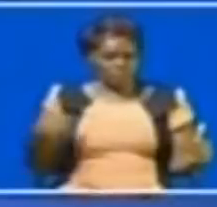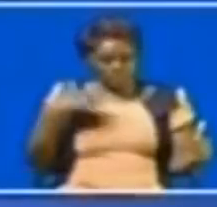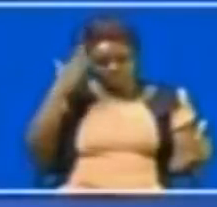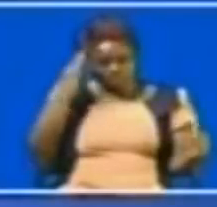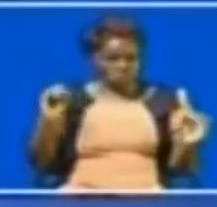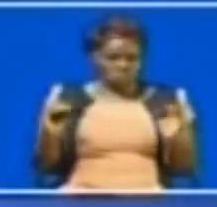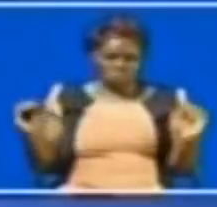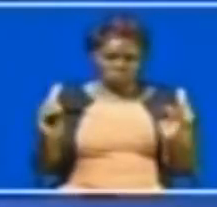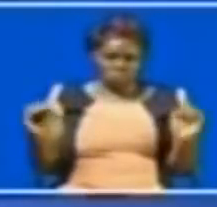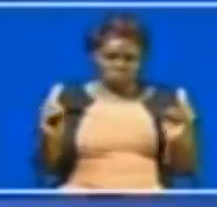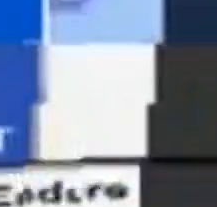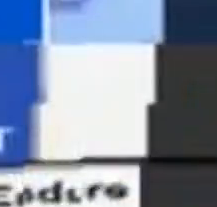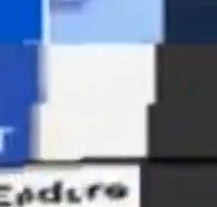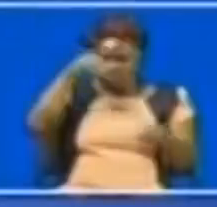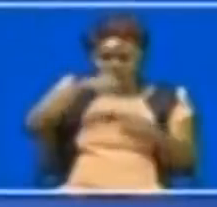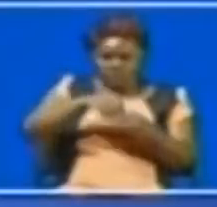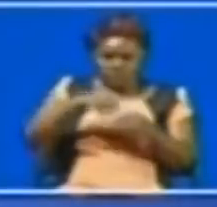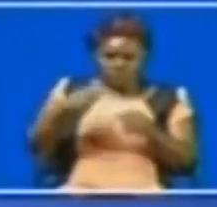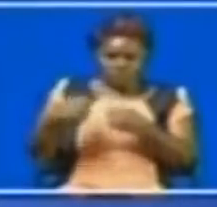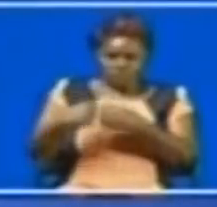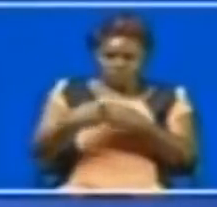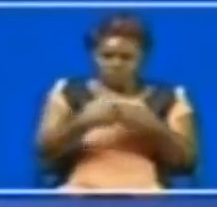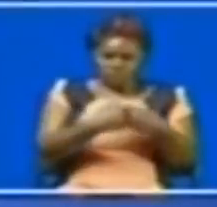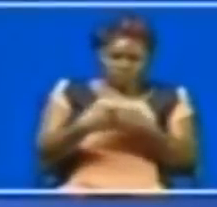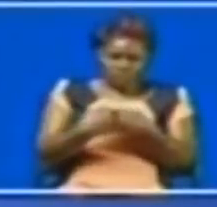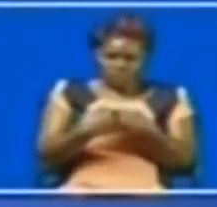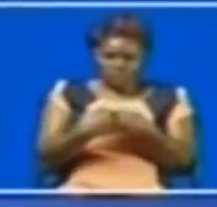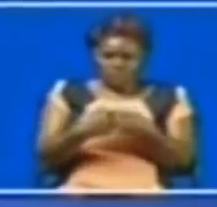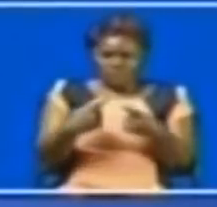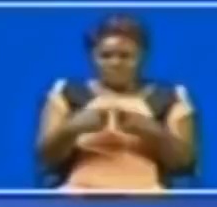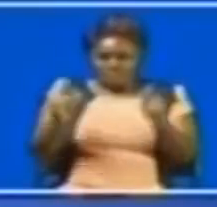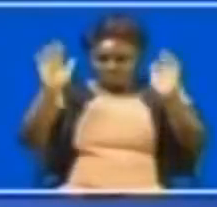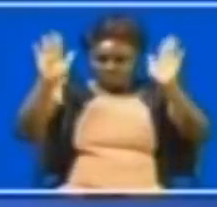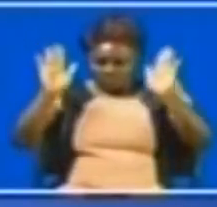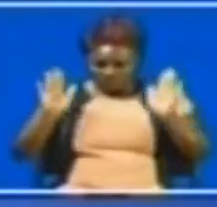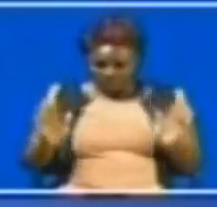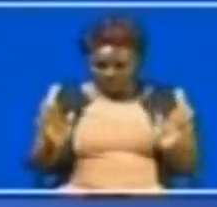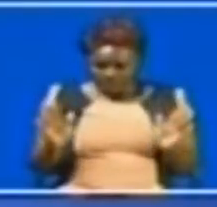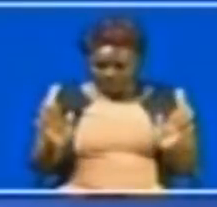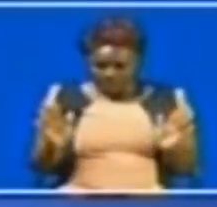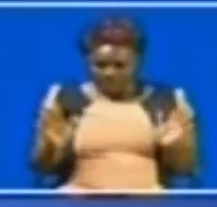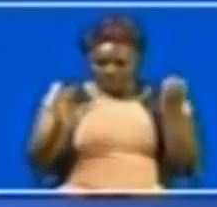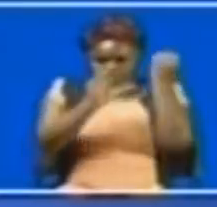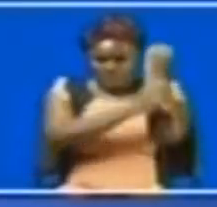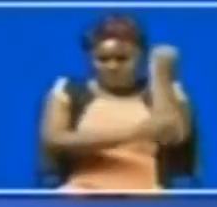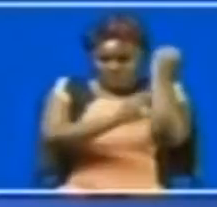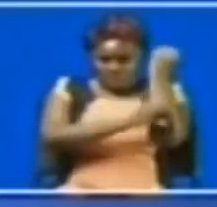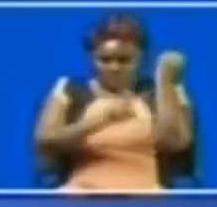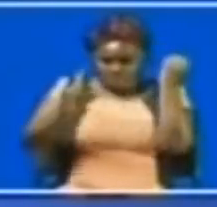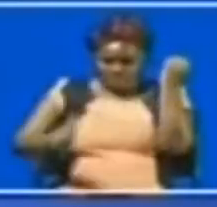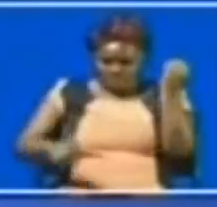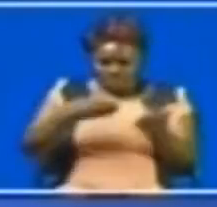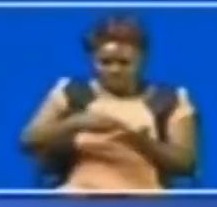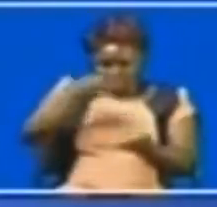the internal challenges that we've had at the Commission. Mm-hmm. But it's always important that as a country, we must